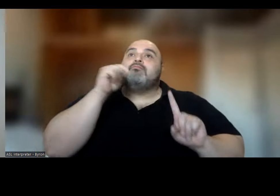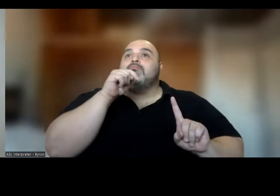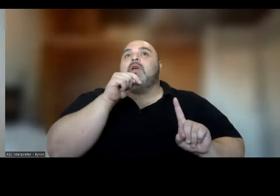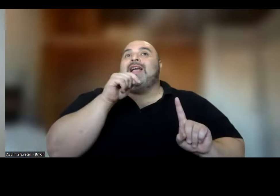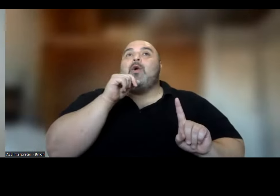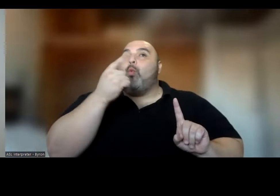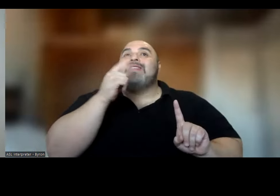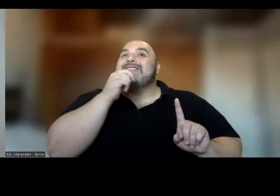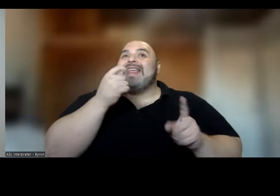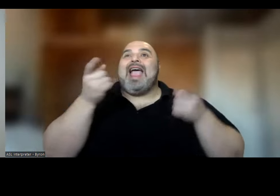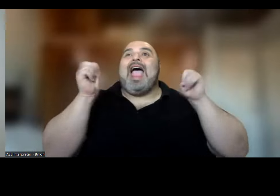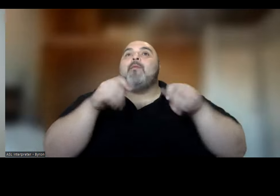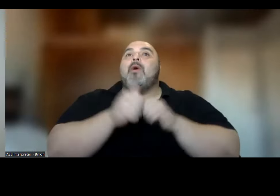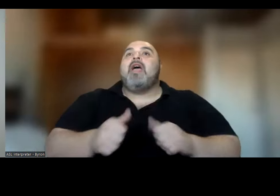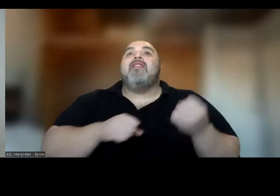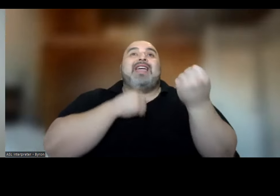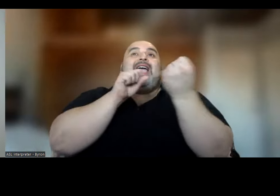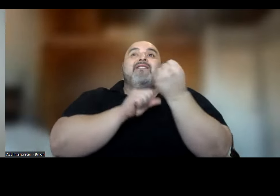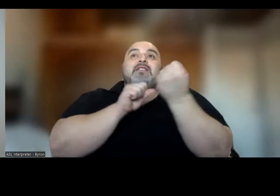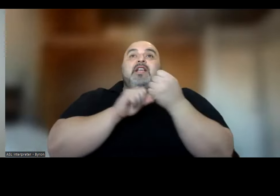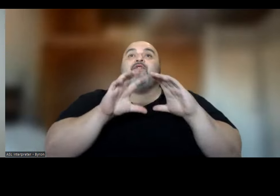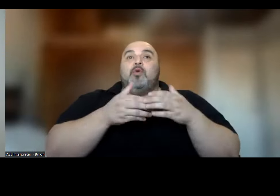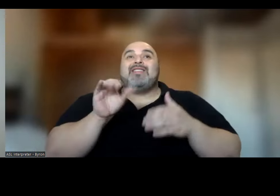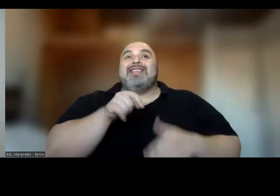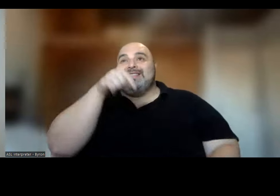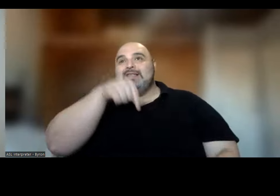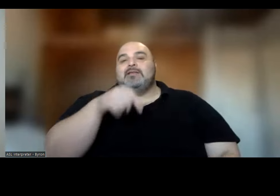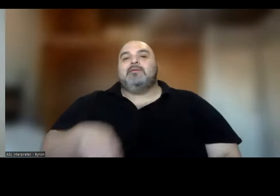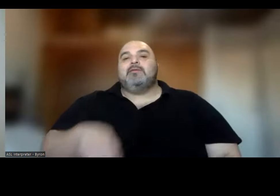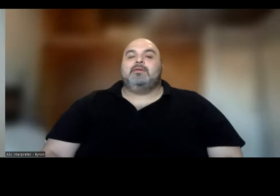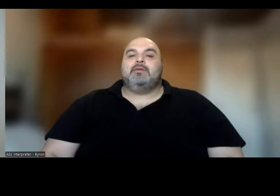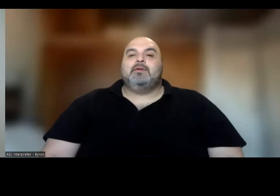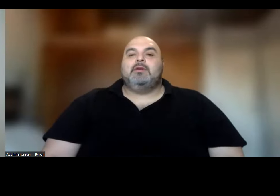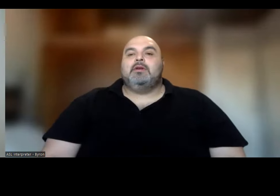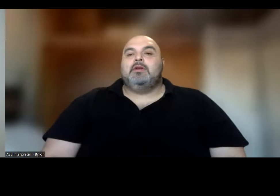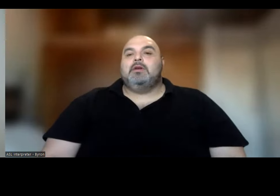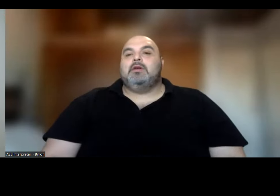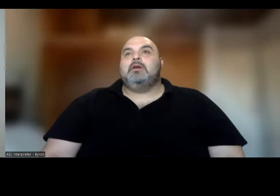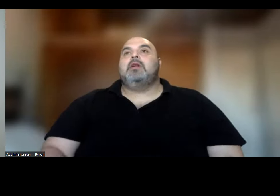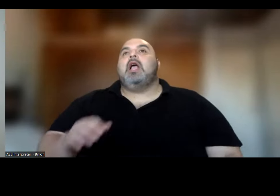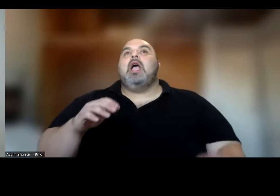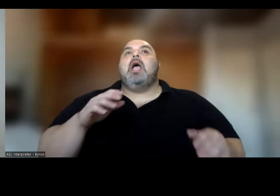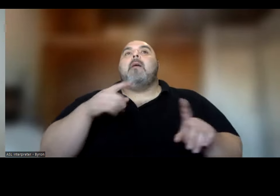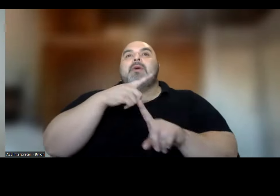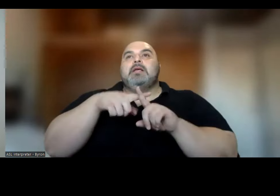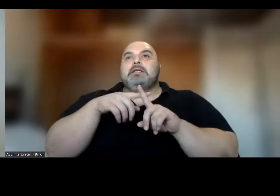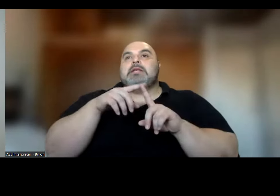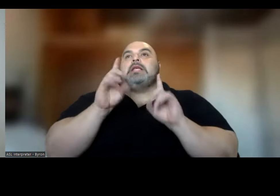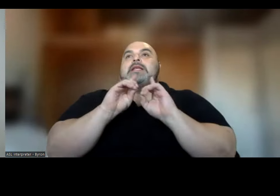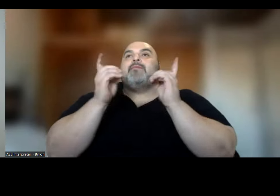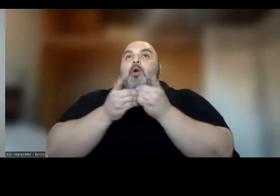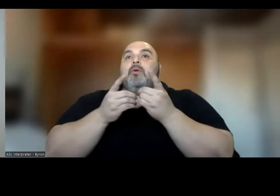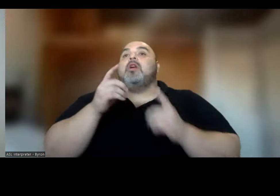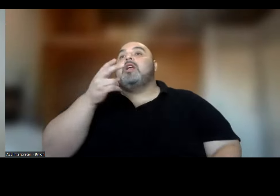happens without the advocacy of groups like this one. Additionally, the Department of Healthcare Services, in